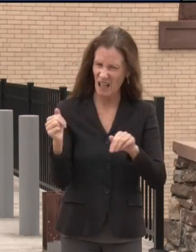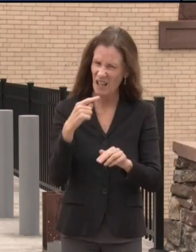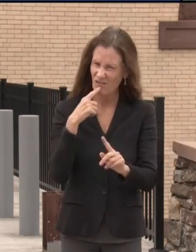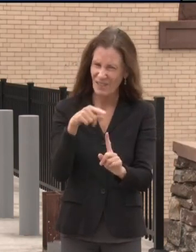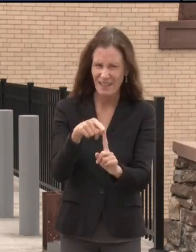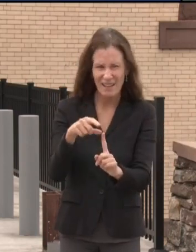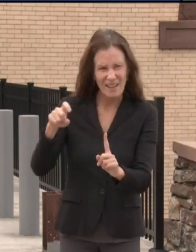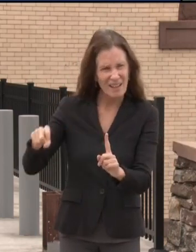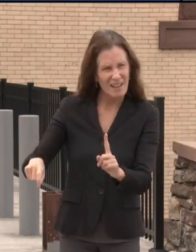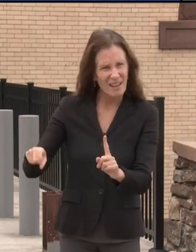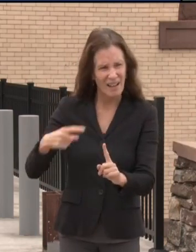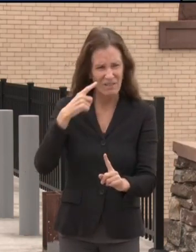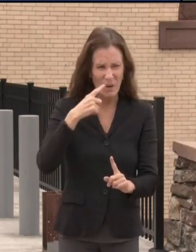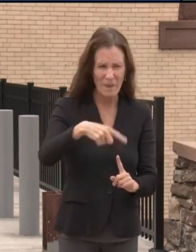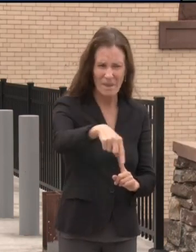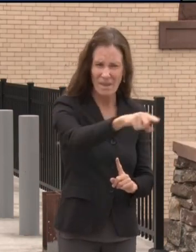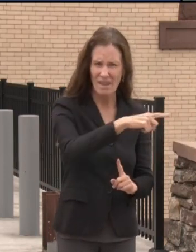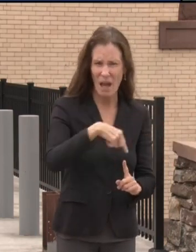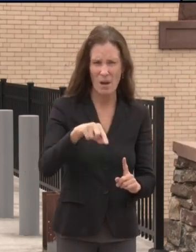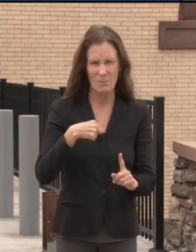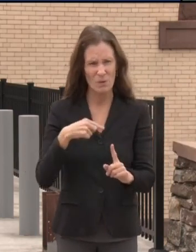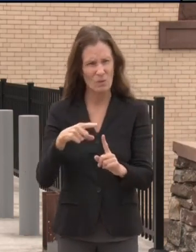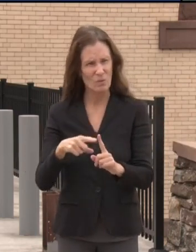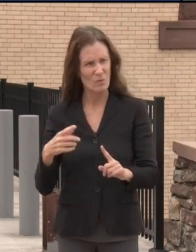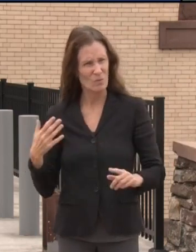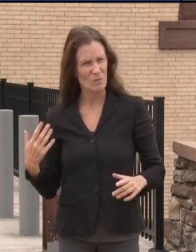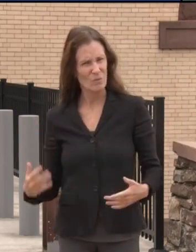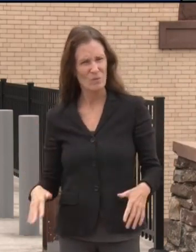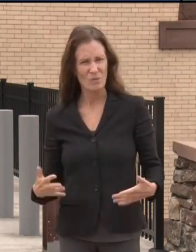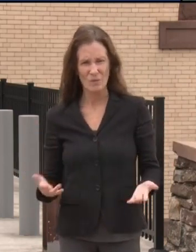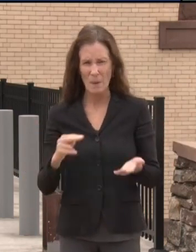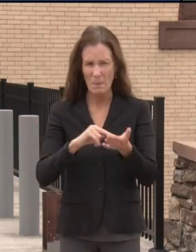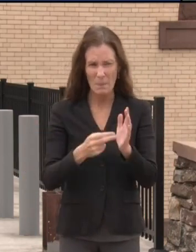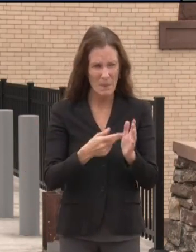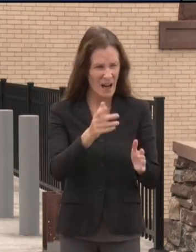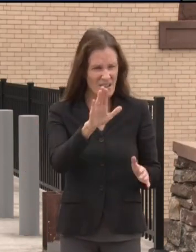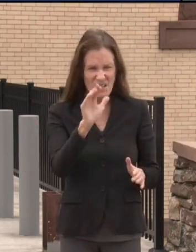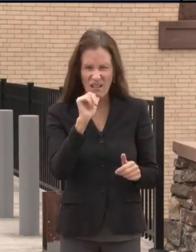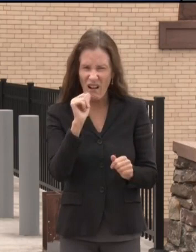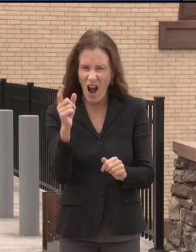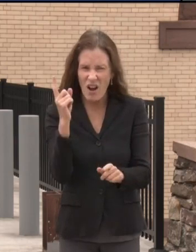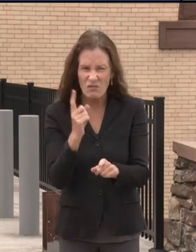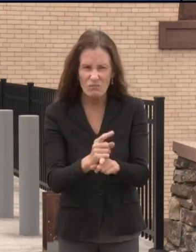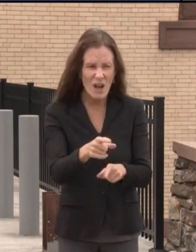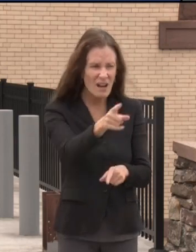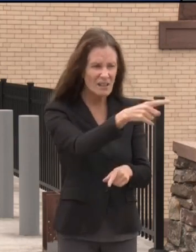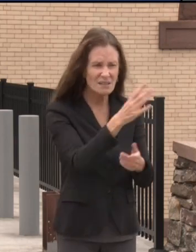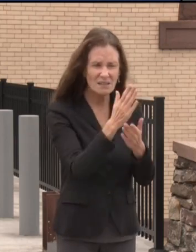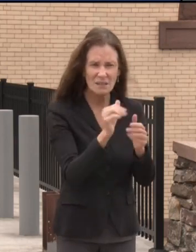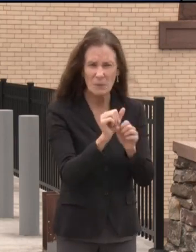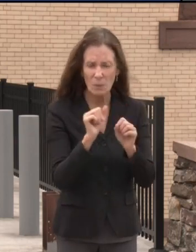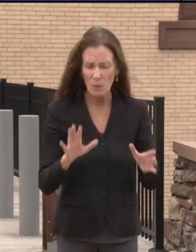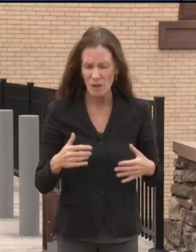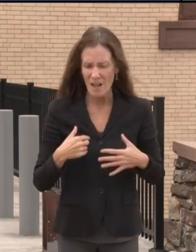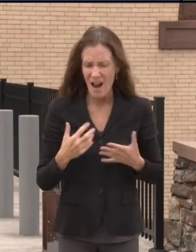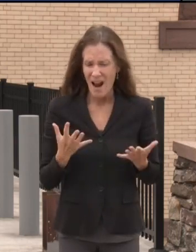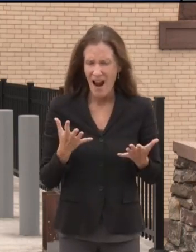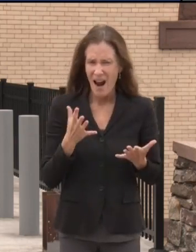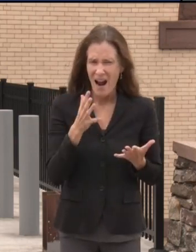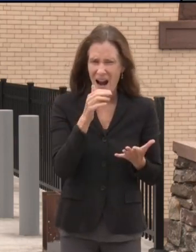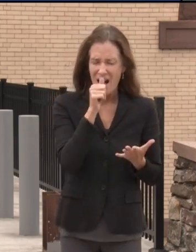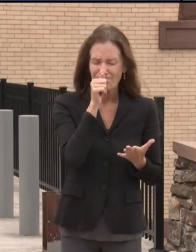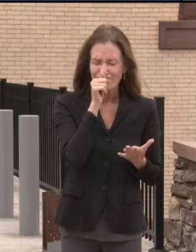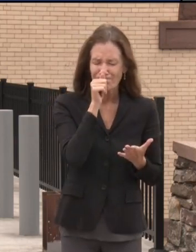No employee should have to choose between taking care of a sick family member and keeping their job, and no